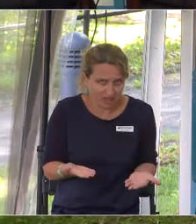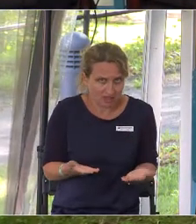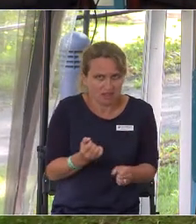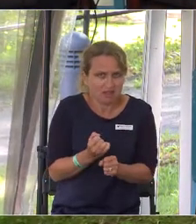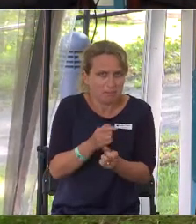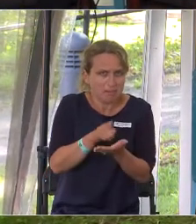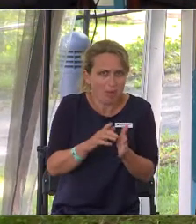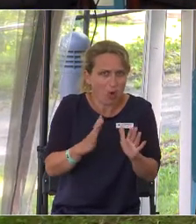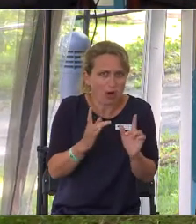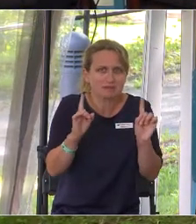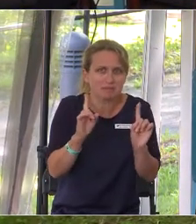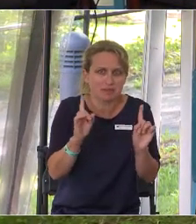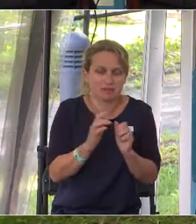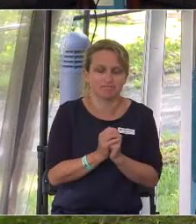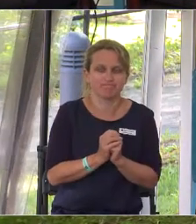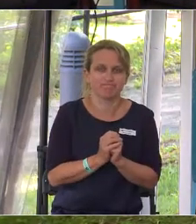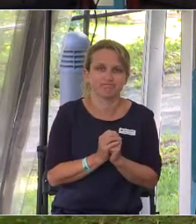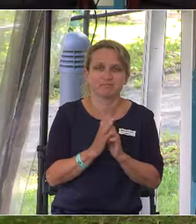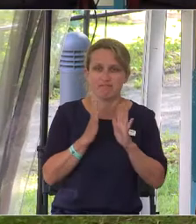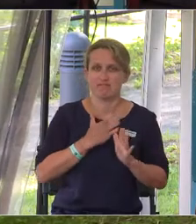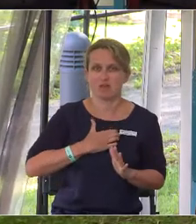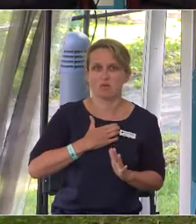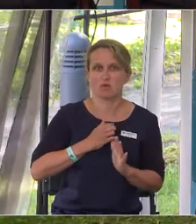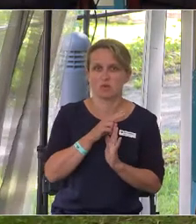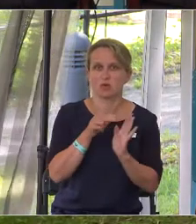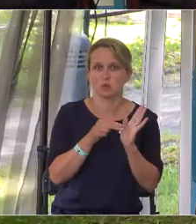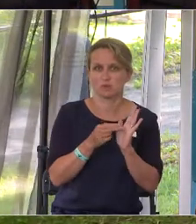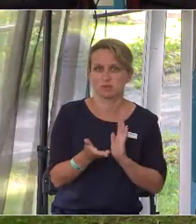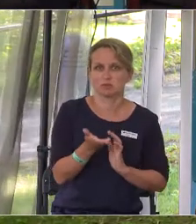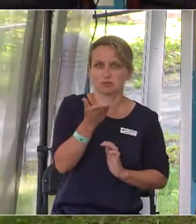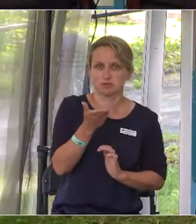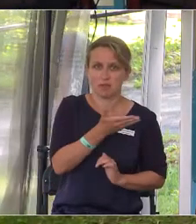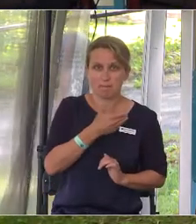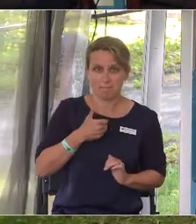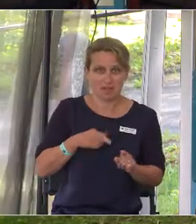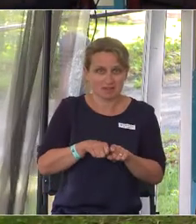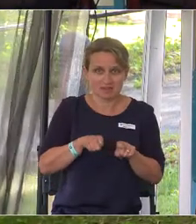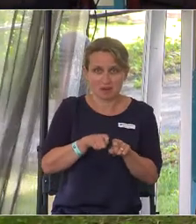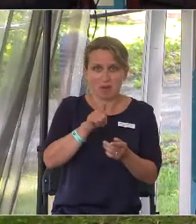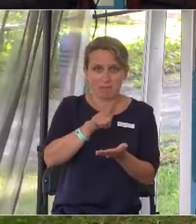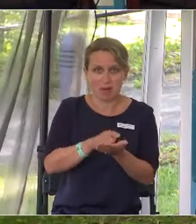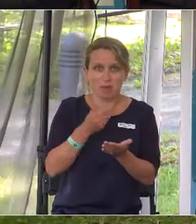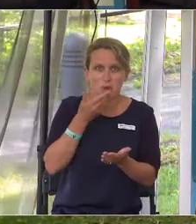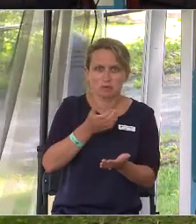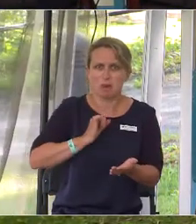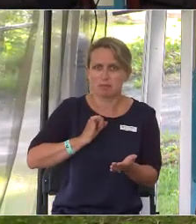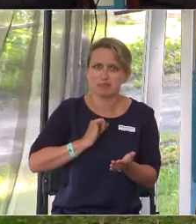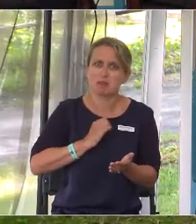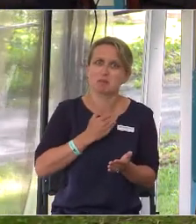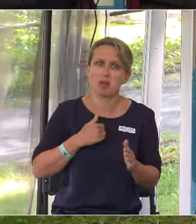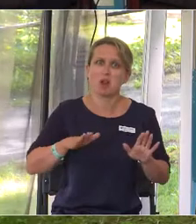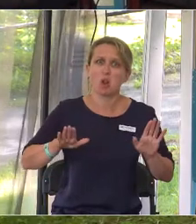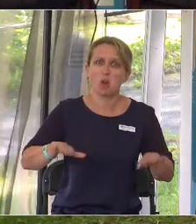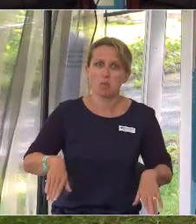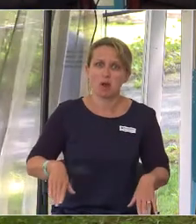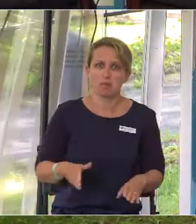That's a very important question you're raising. And I think we all need to ask ourselves, why do we let this happen? I mean, there